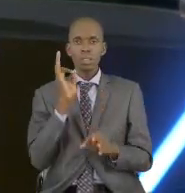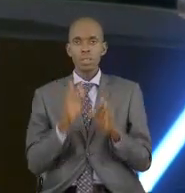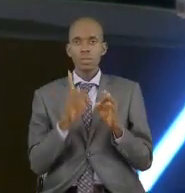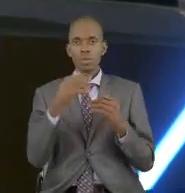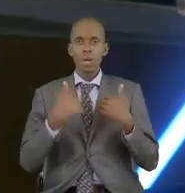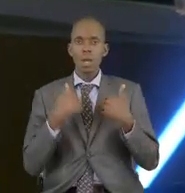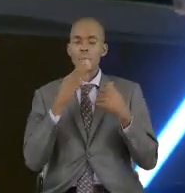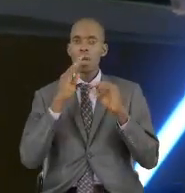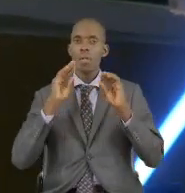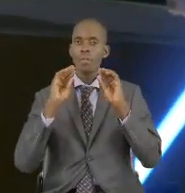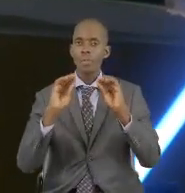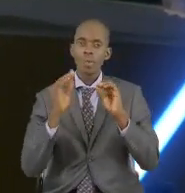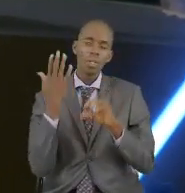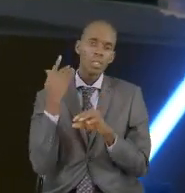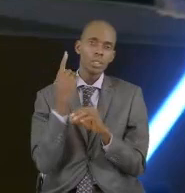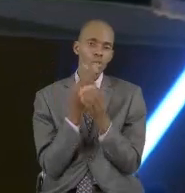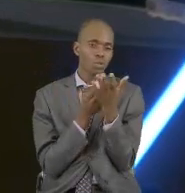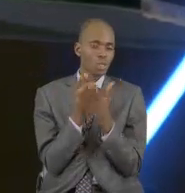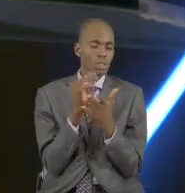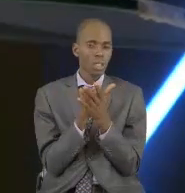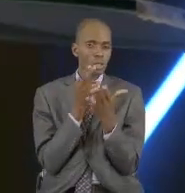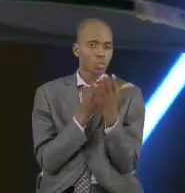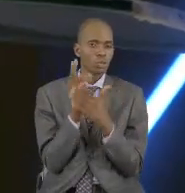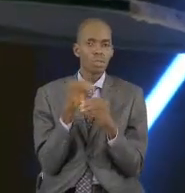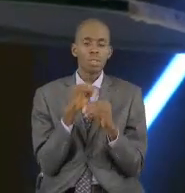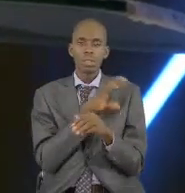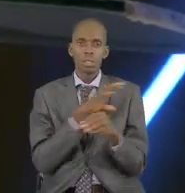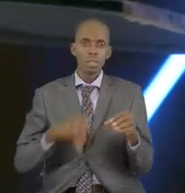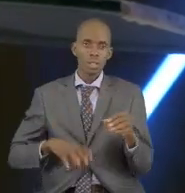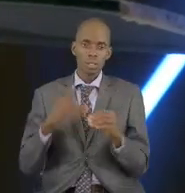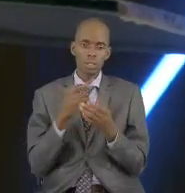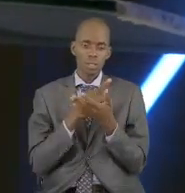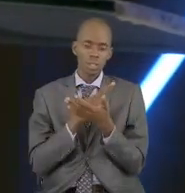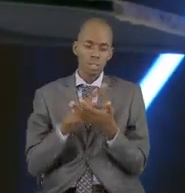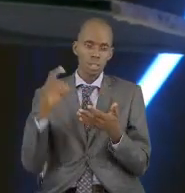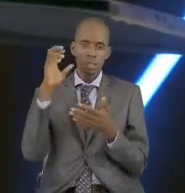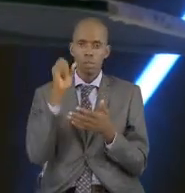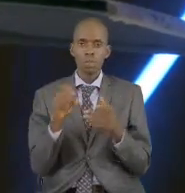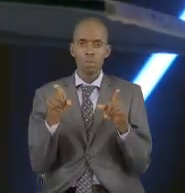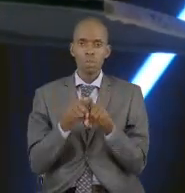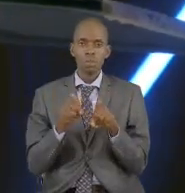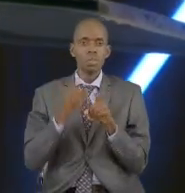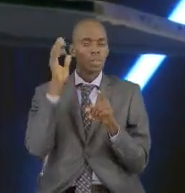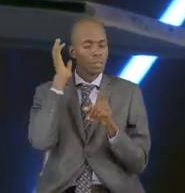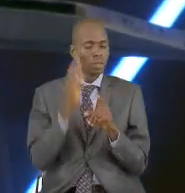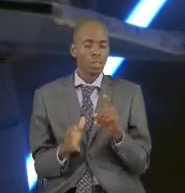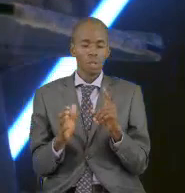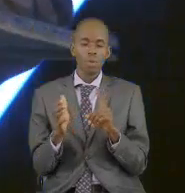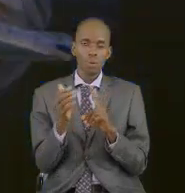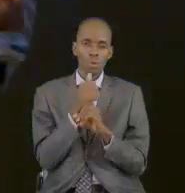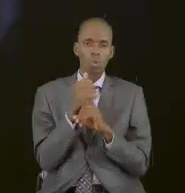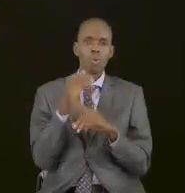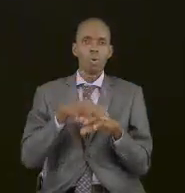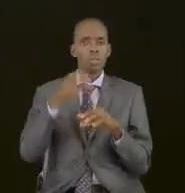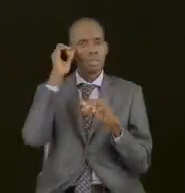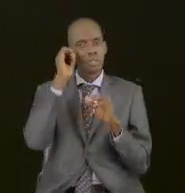truth, as the truth is in Christ, the righteous also shall hold on his way. If you